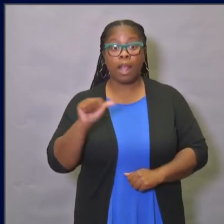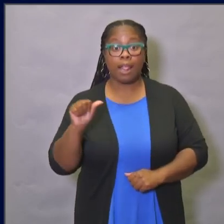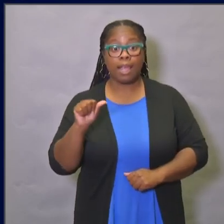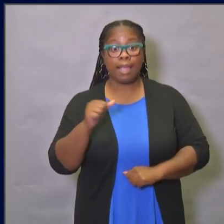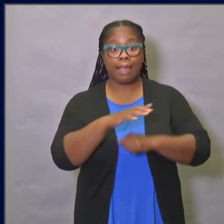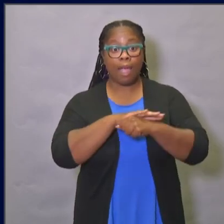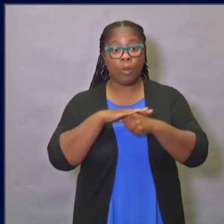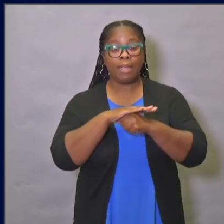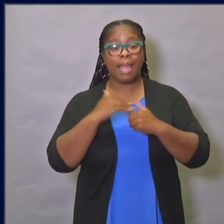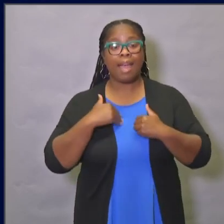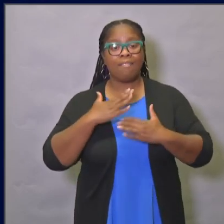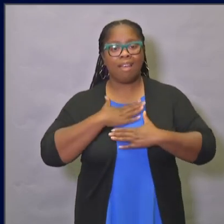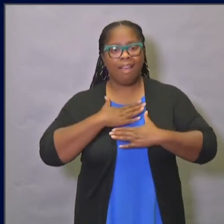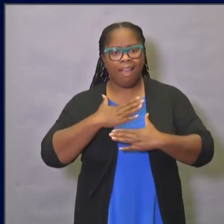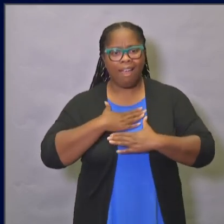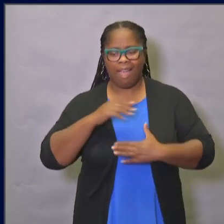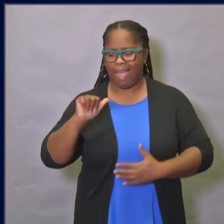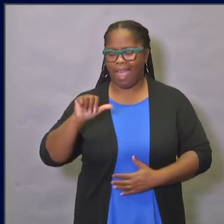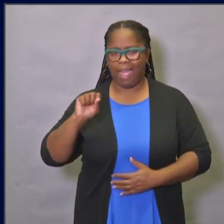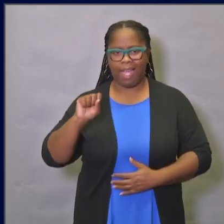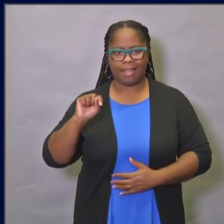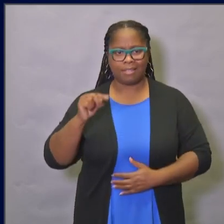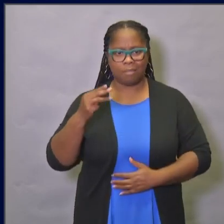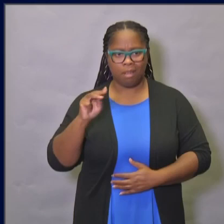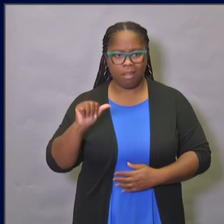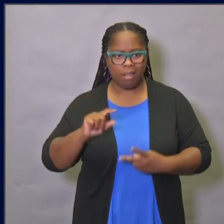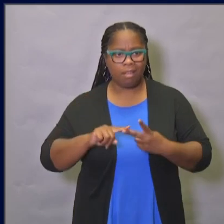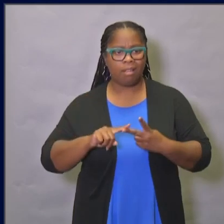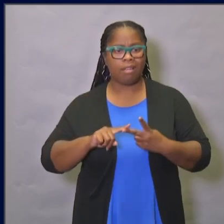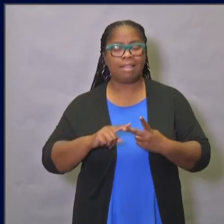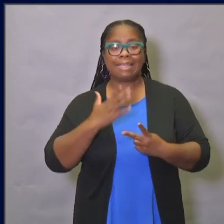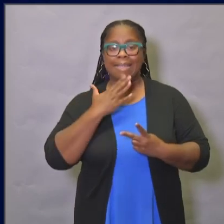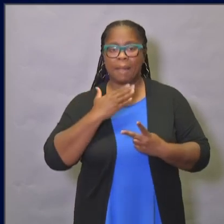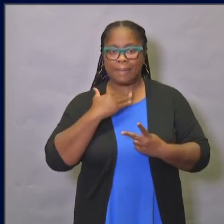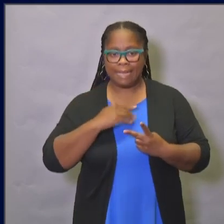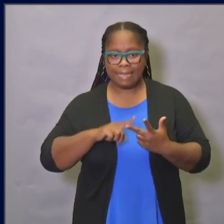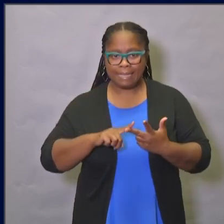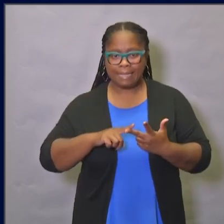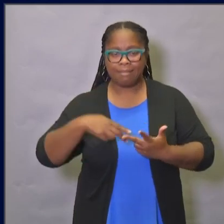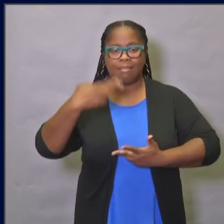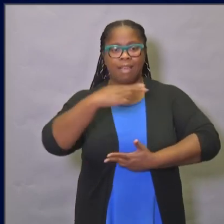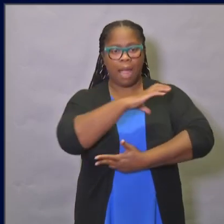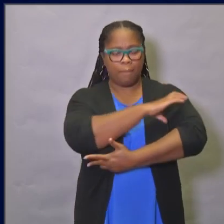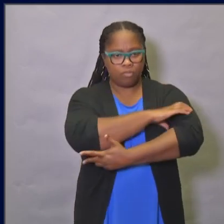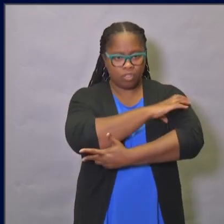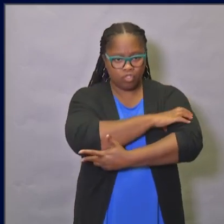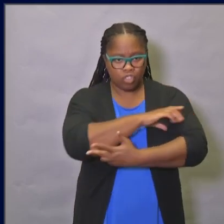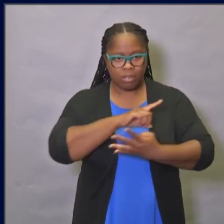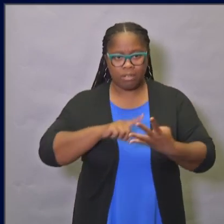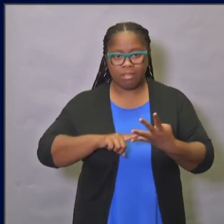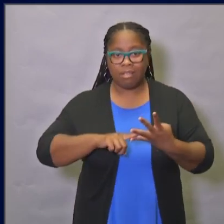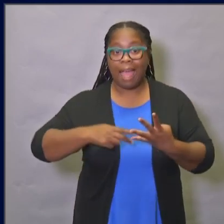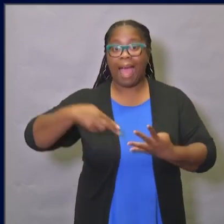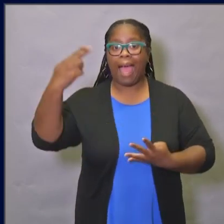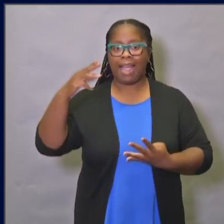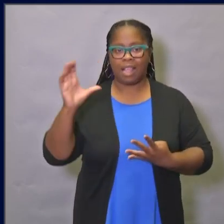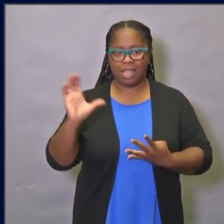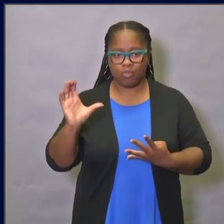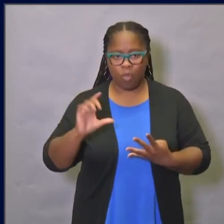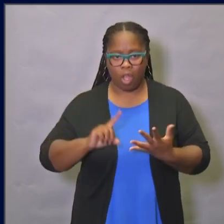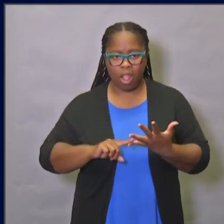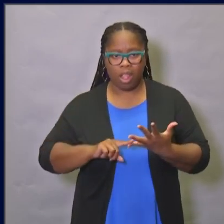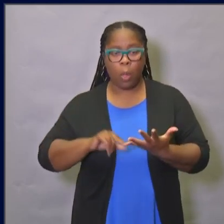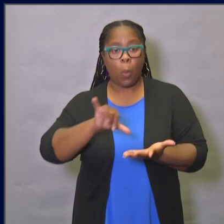asthma, diabetes, hypertension, high cholesterol, and obesity, and people who are